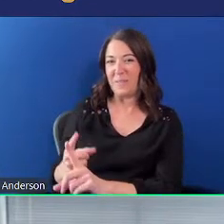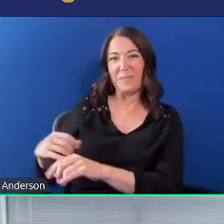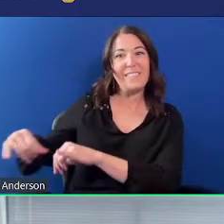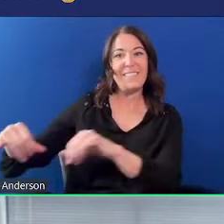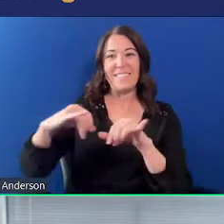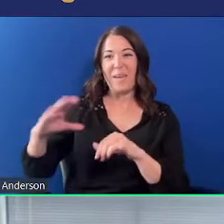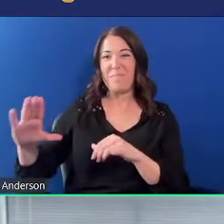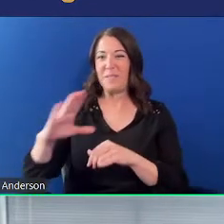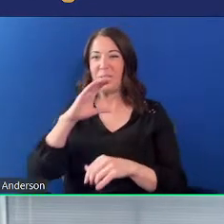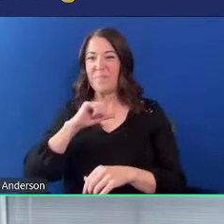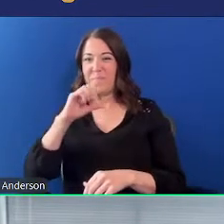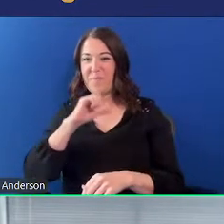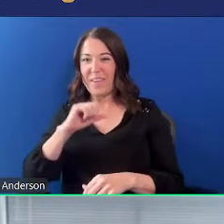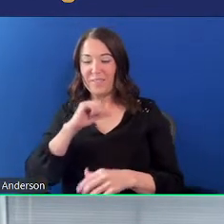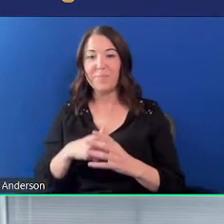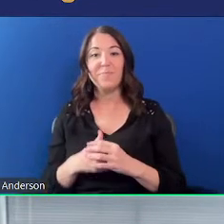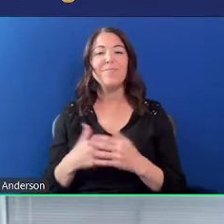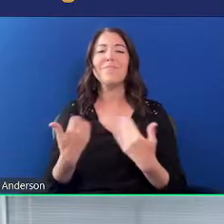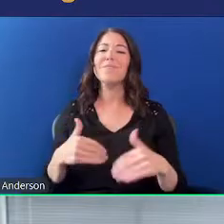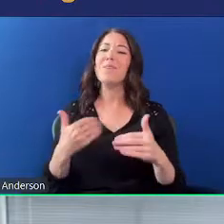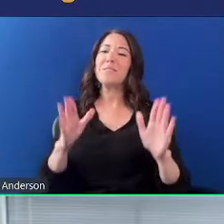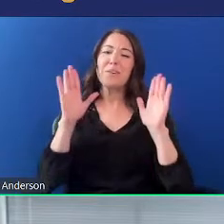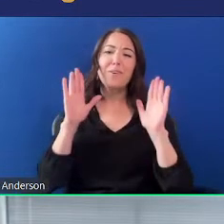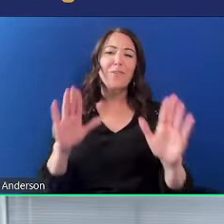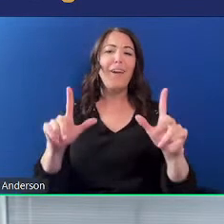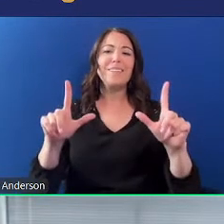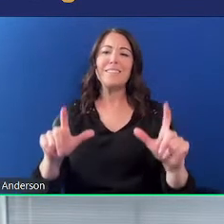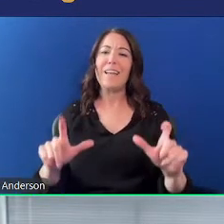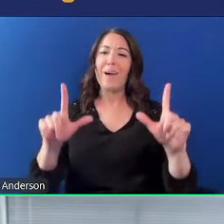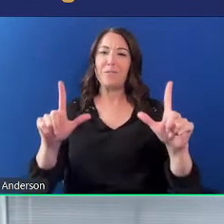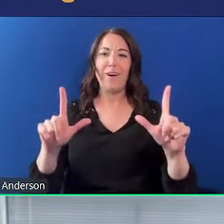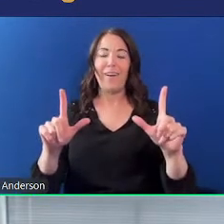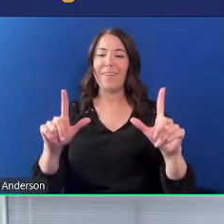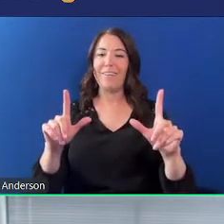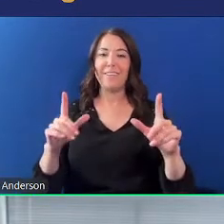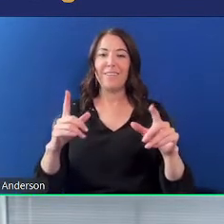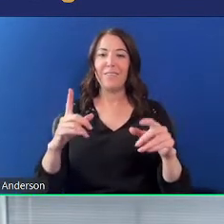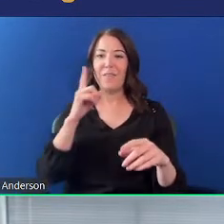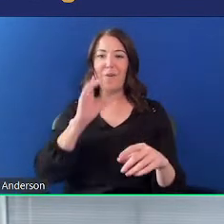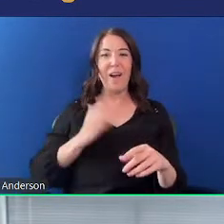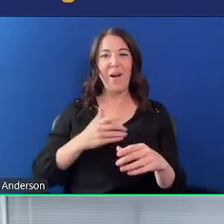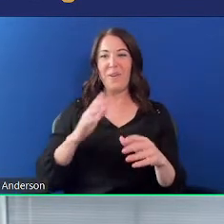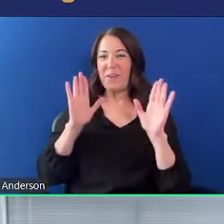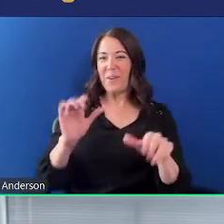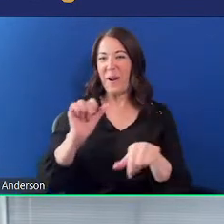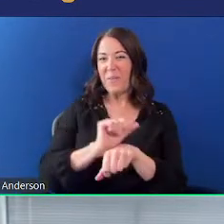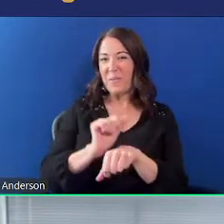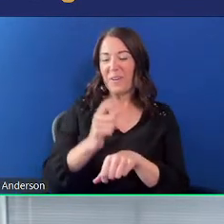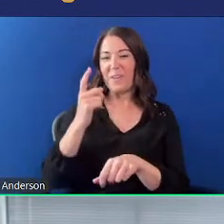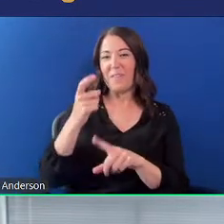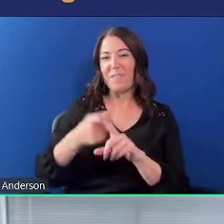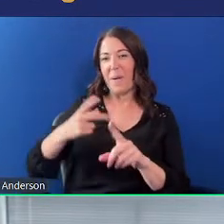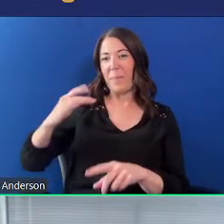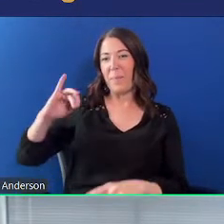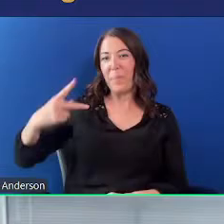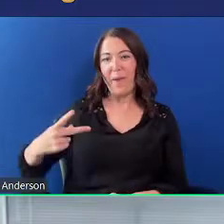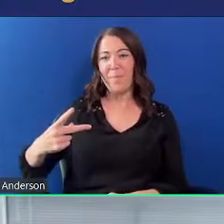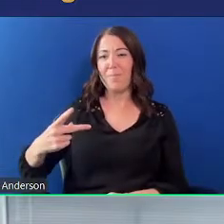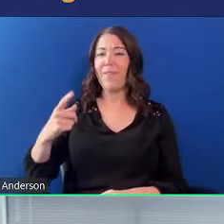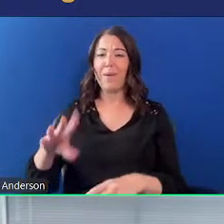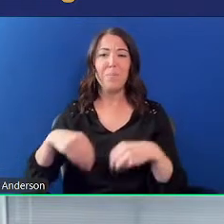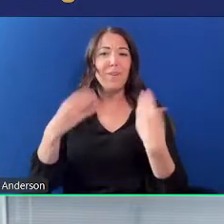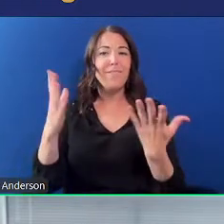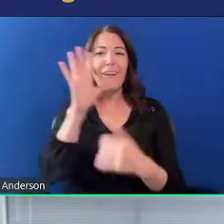this is just a wonderful snapshot into the great work that our PIP providers do across the state. And so